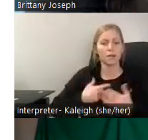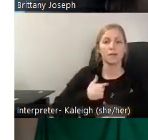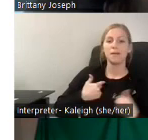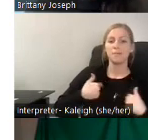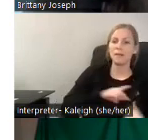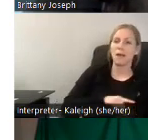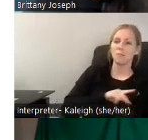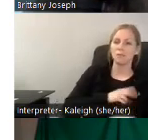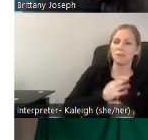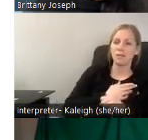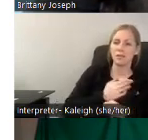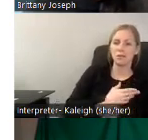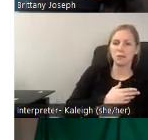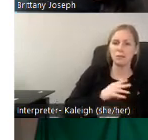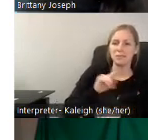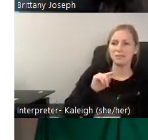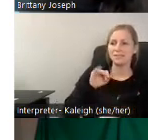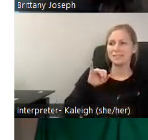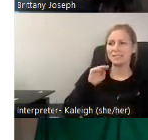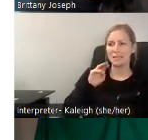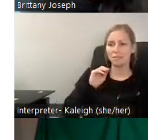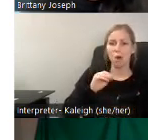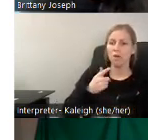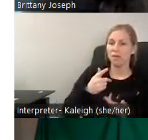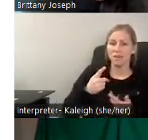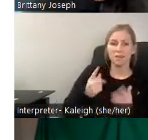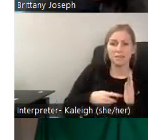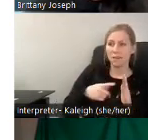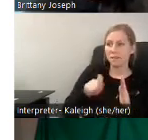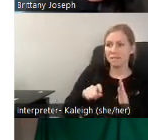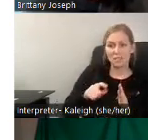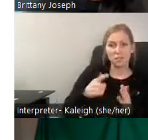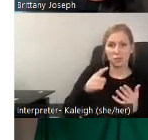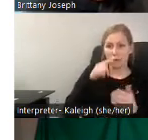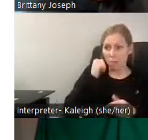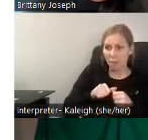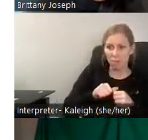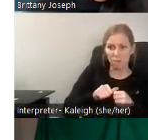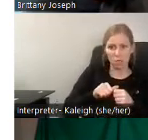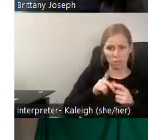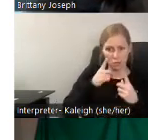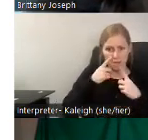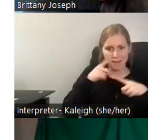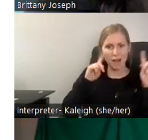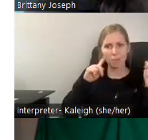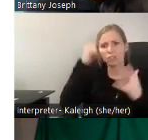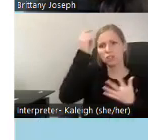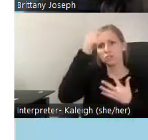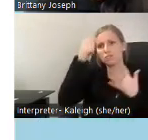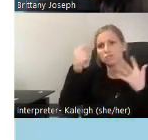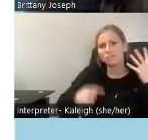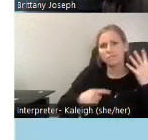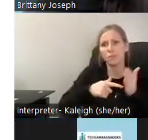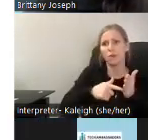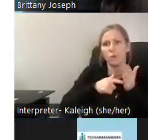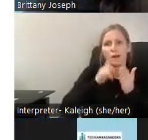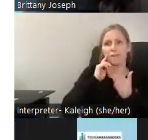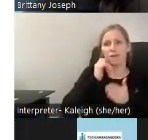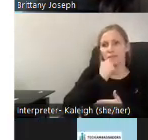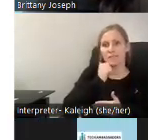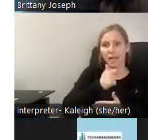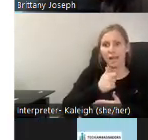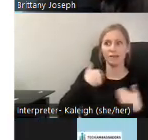because I also just need to stay on task and remember what I need to accomplish each day as a mom and as a